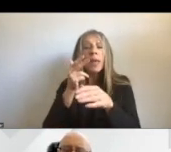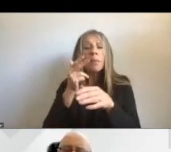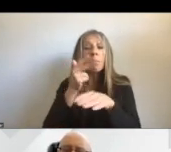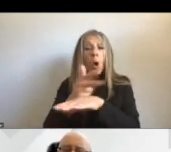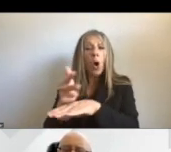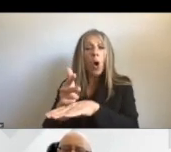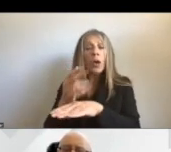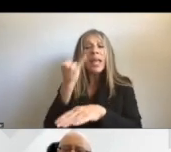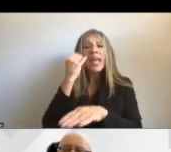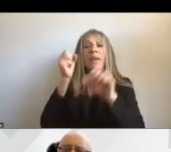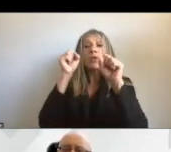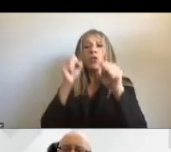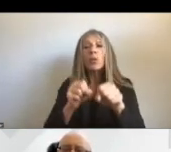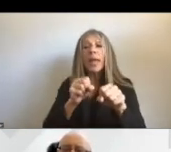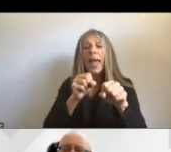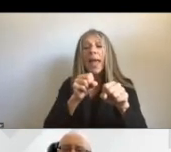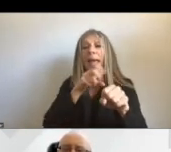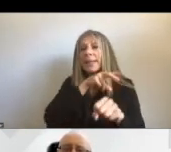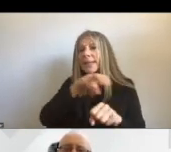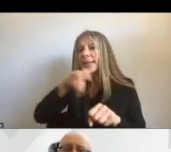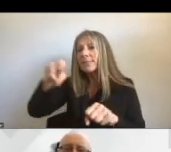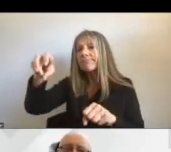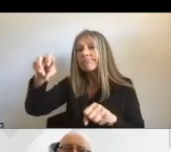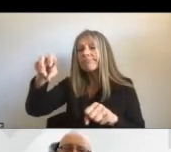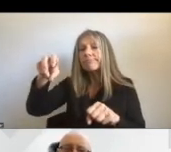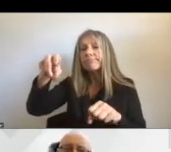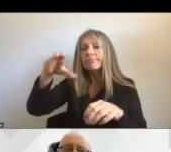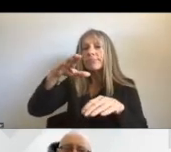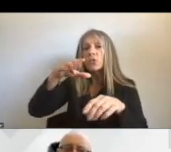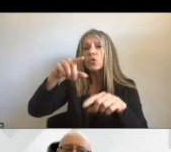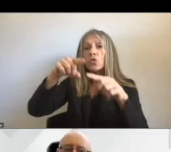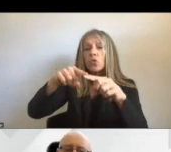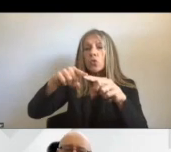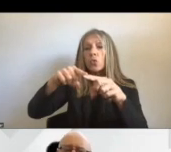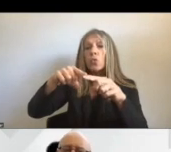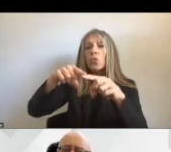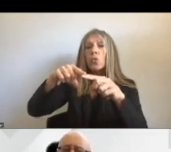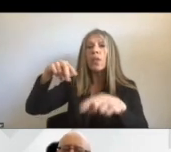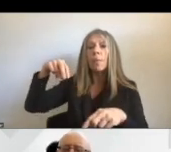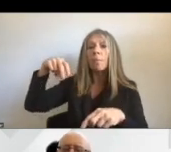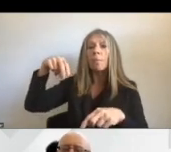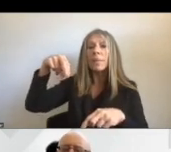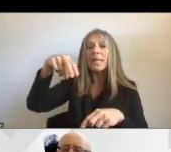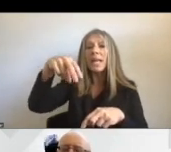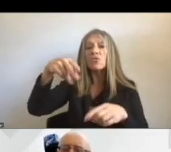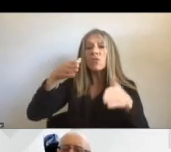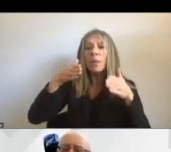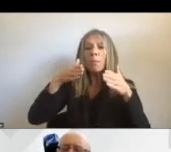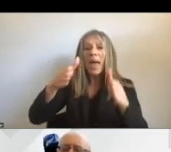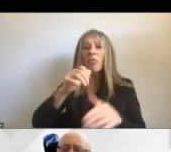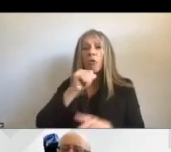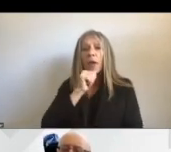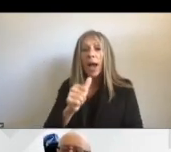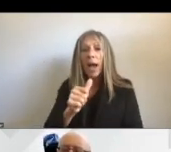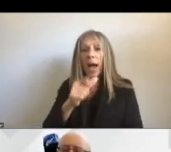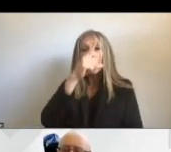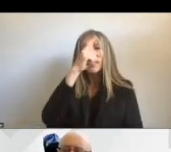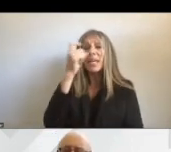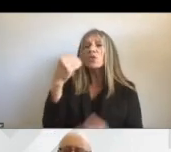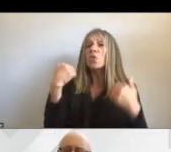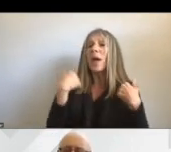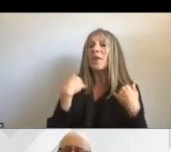the usual requirements of stable, firm, and slip resistant. Okay, and we've already indicated the